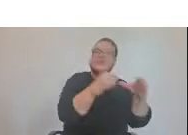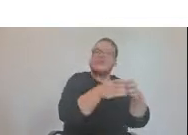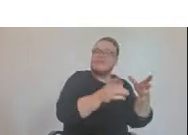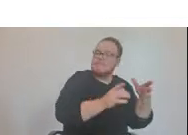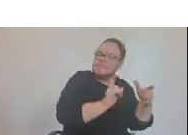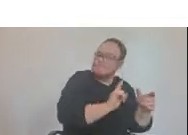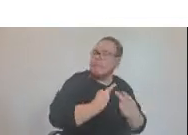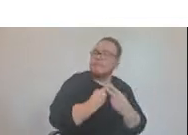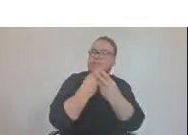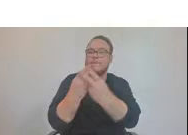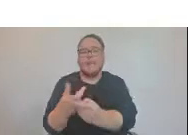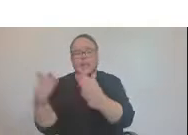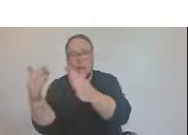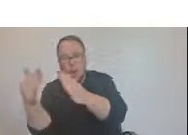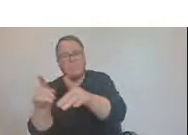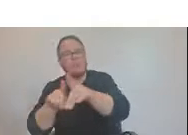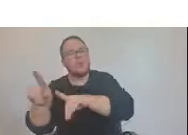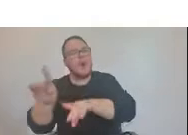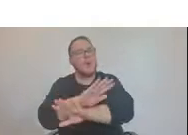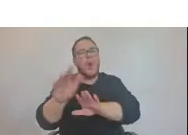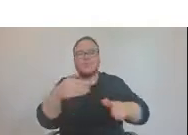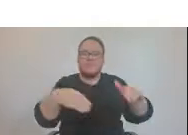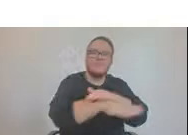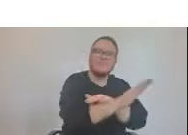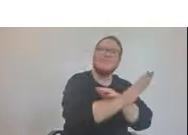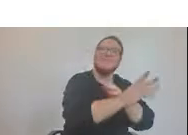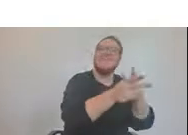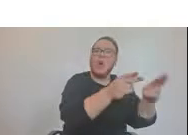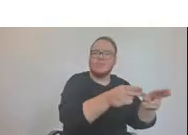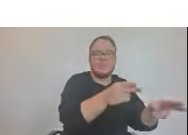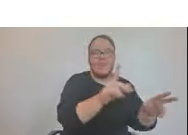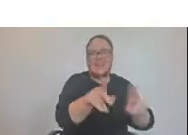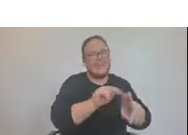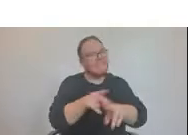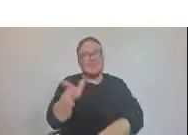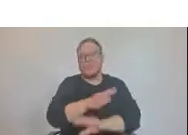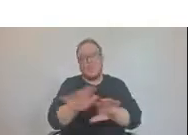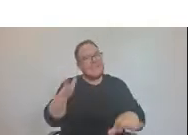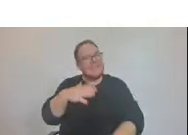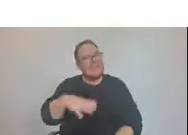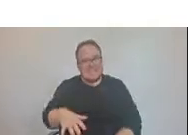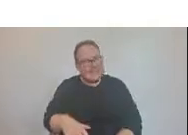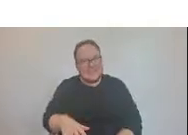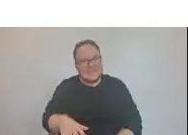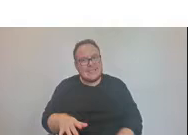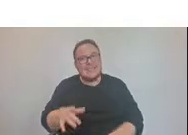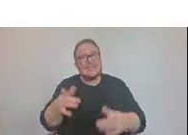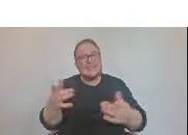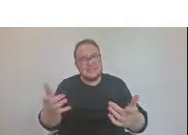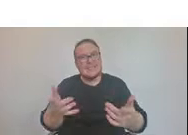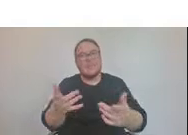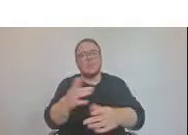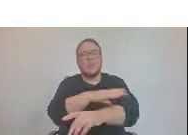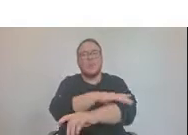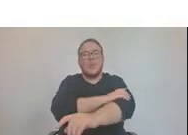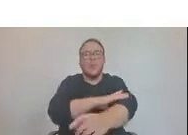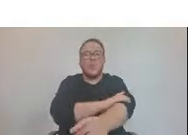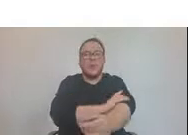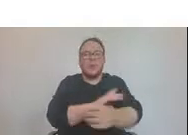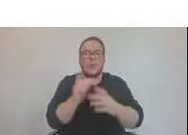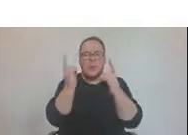care and keep them out of hospital unless they absolutely need to go there. That service is led by the University Hospitals of